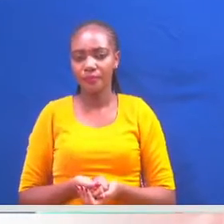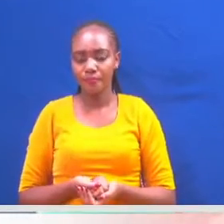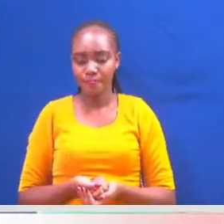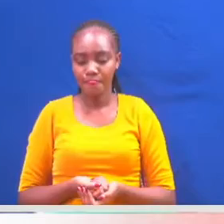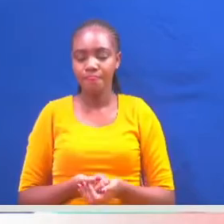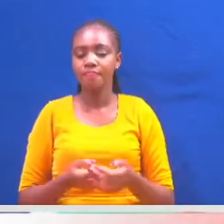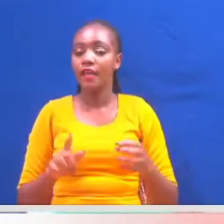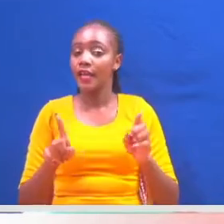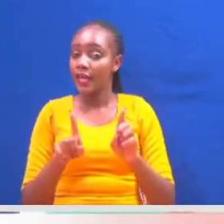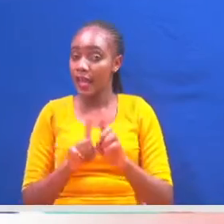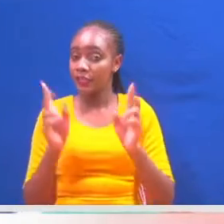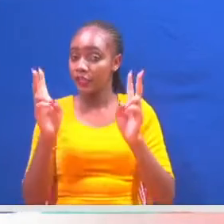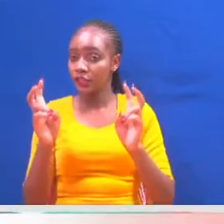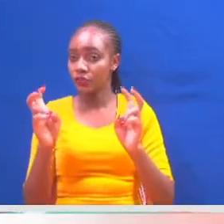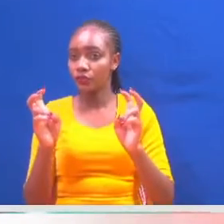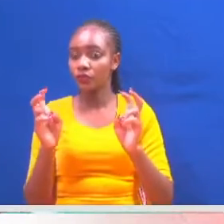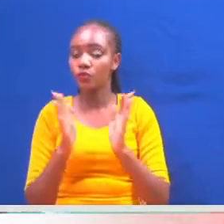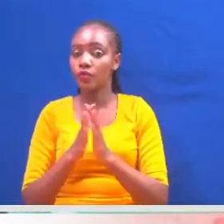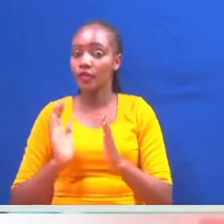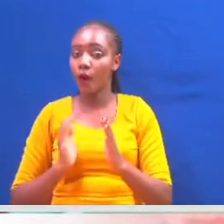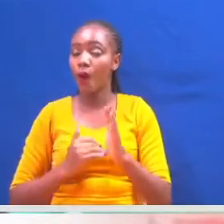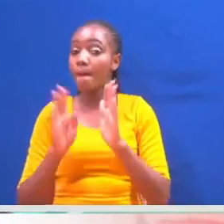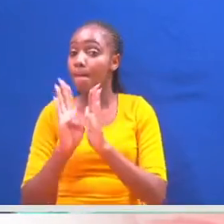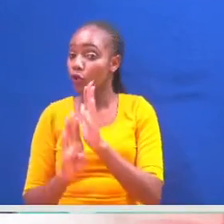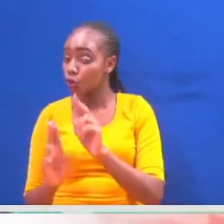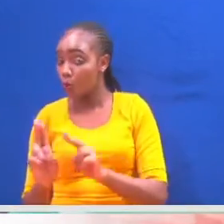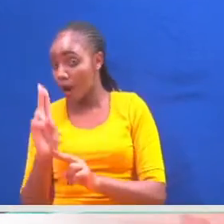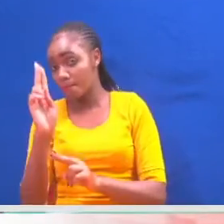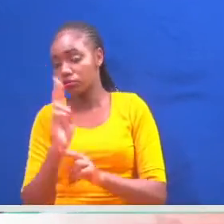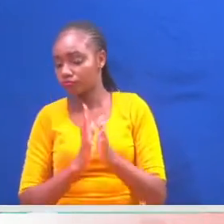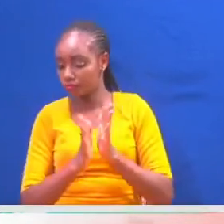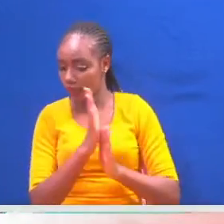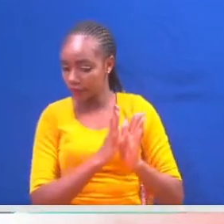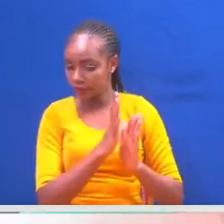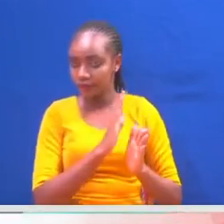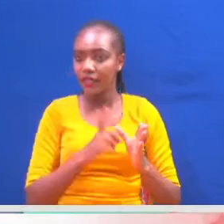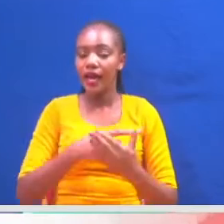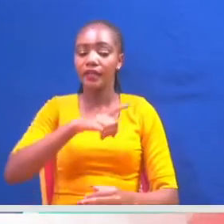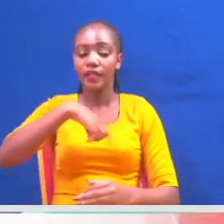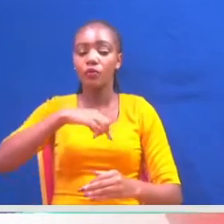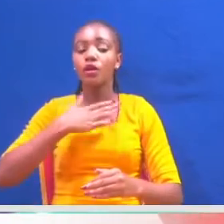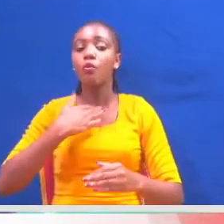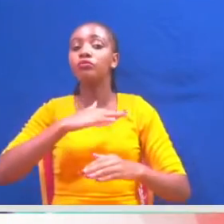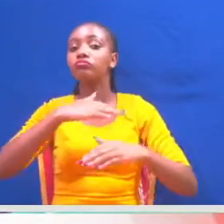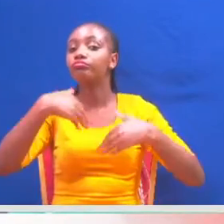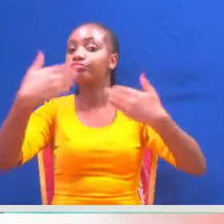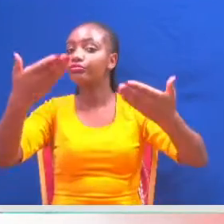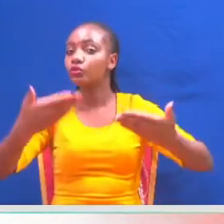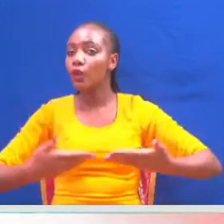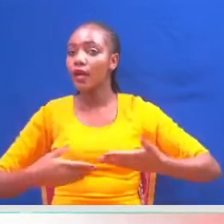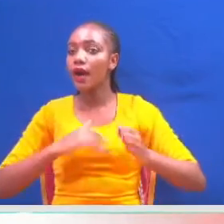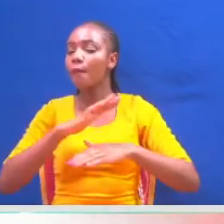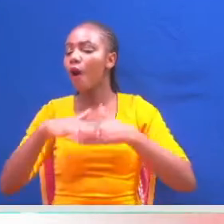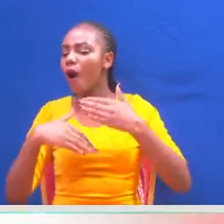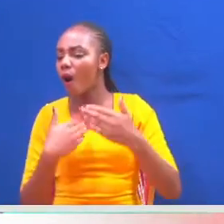and matters to do with our bottom-up model. We welcome all the